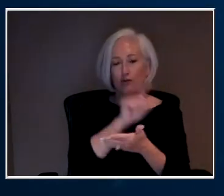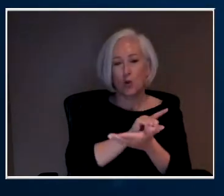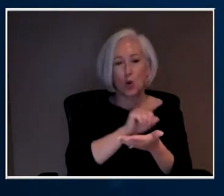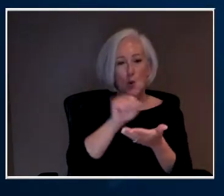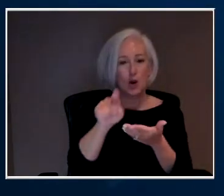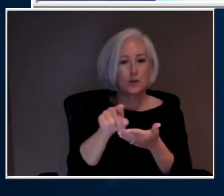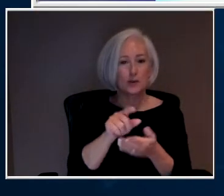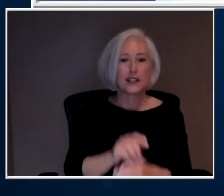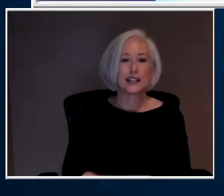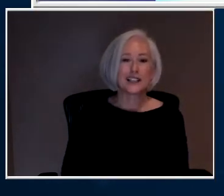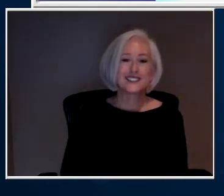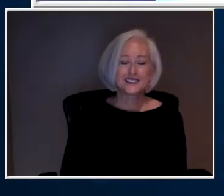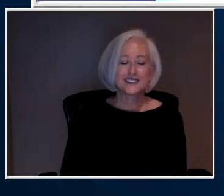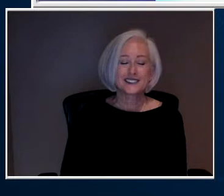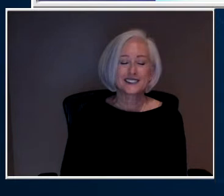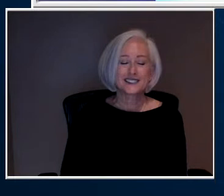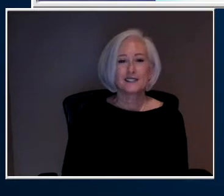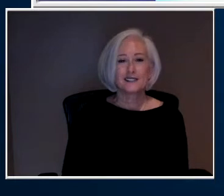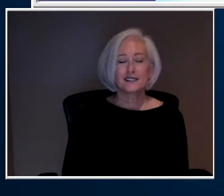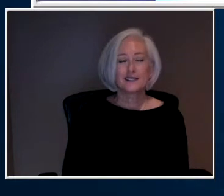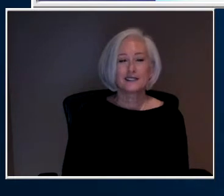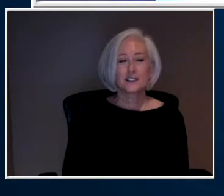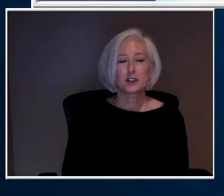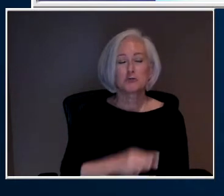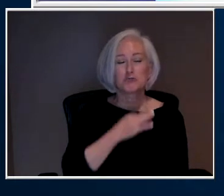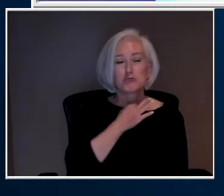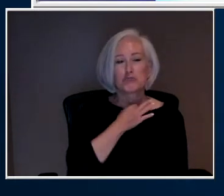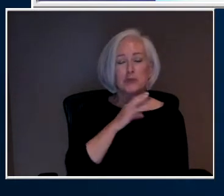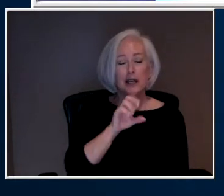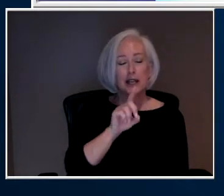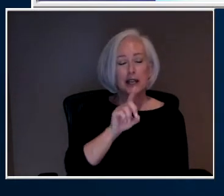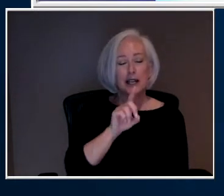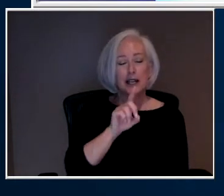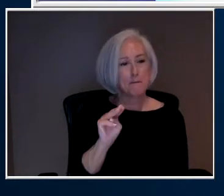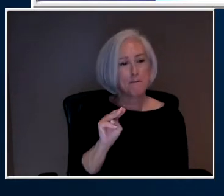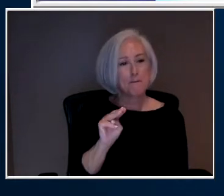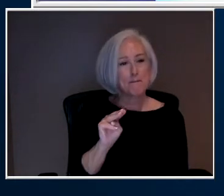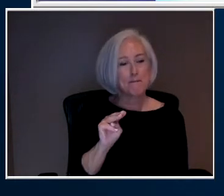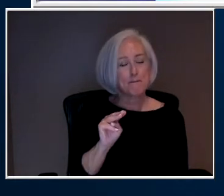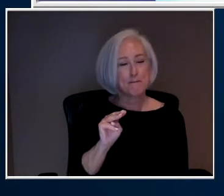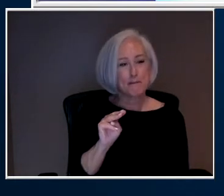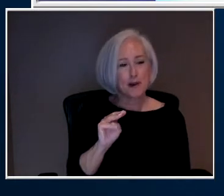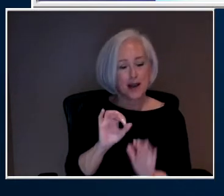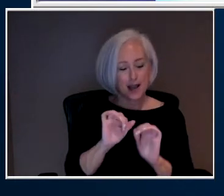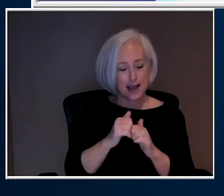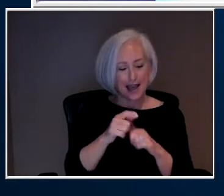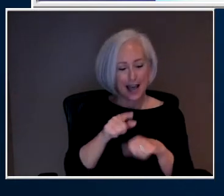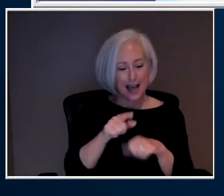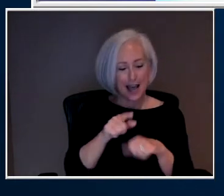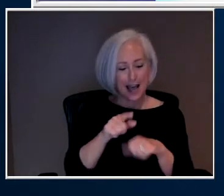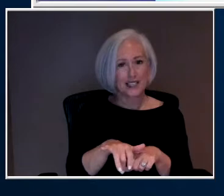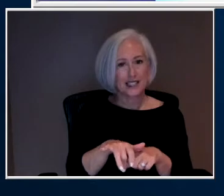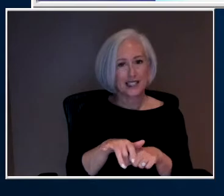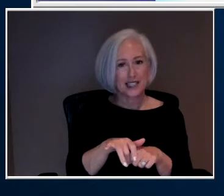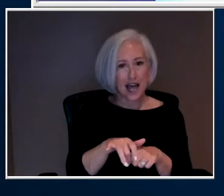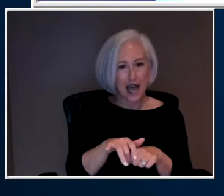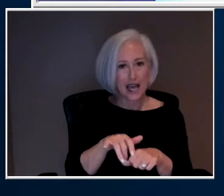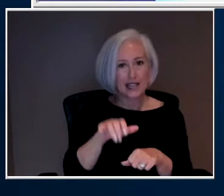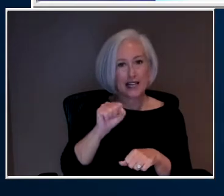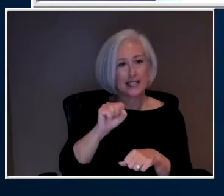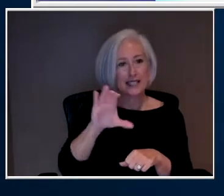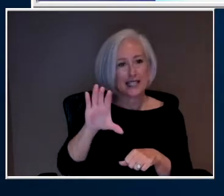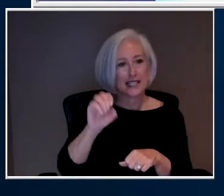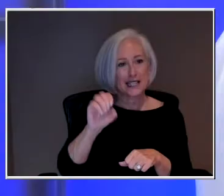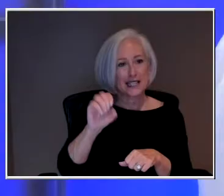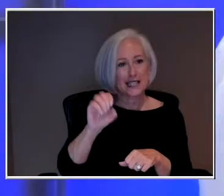So, Dr. Lamb, how long does the actual stimulator last? Do these ever conk out and need to be replaced? So